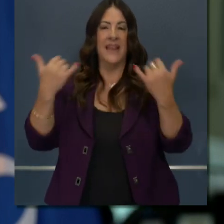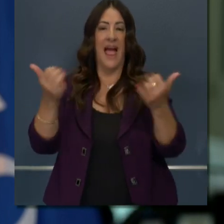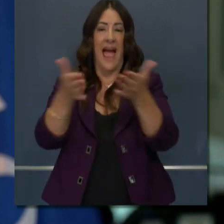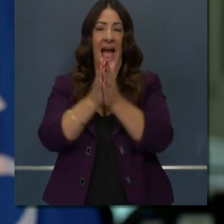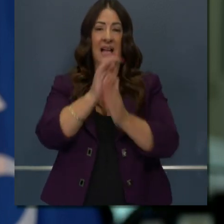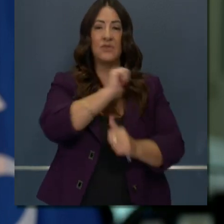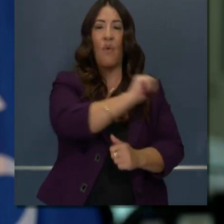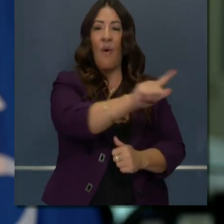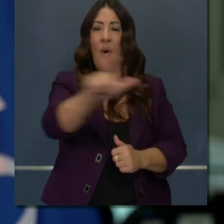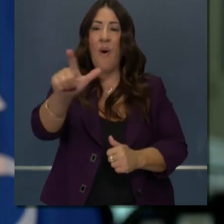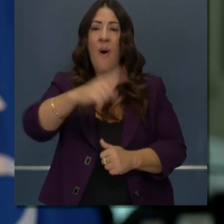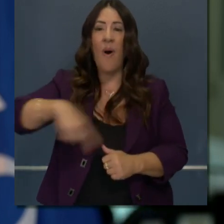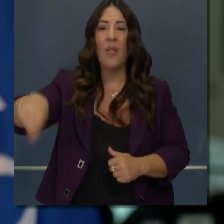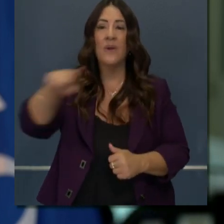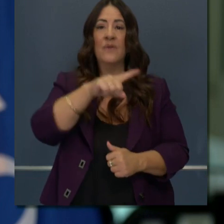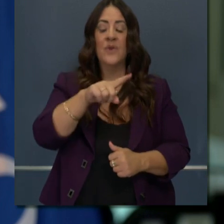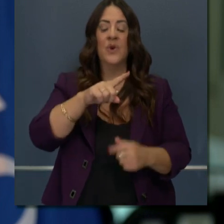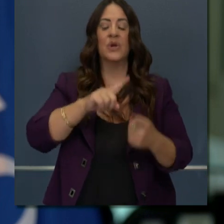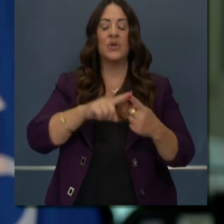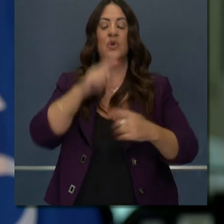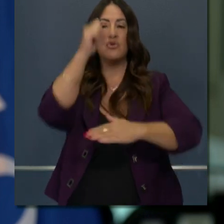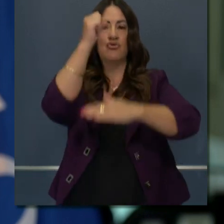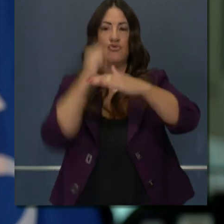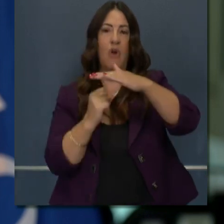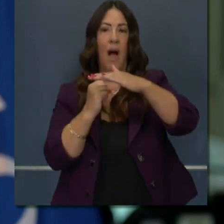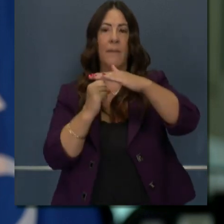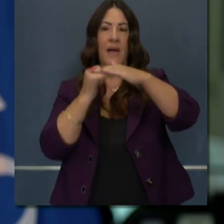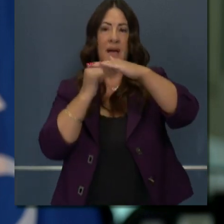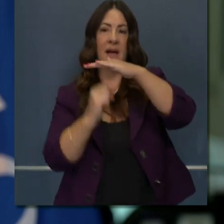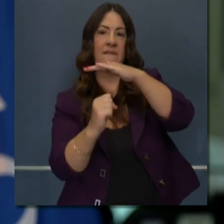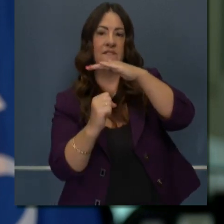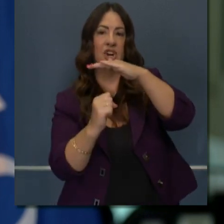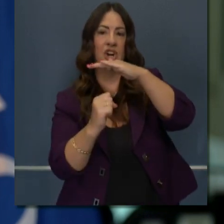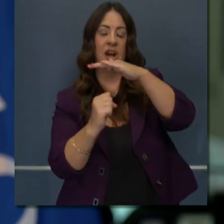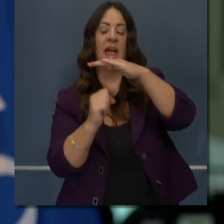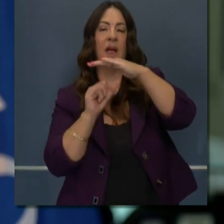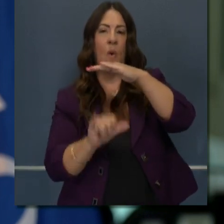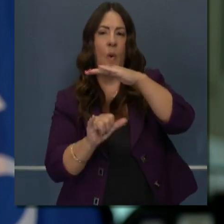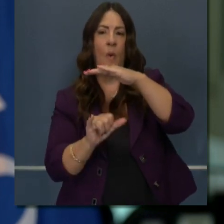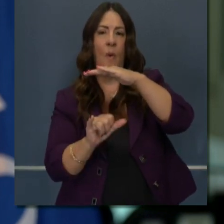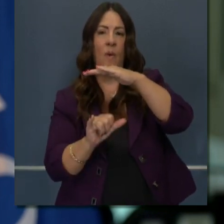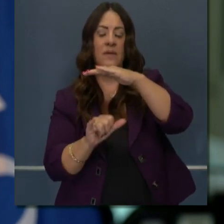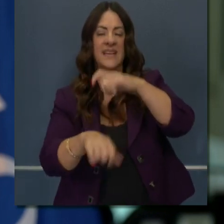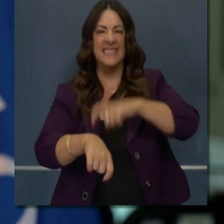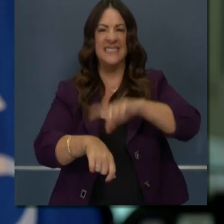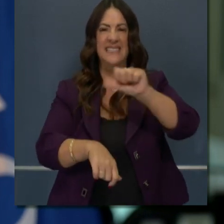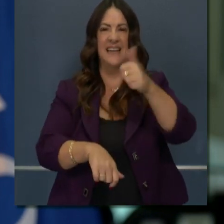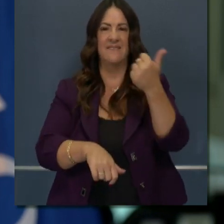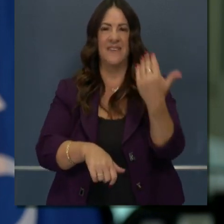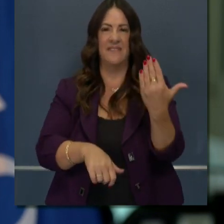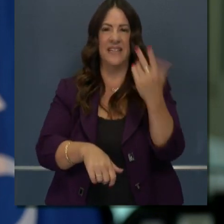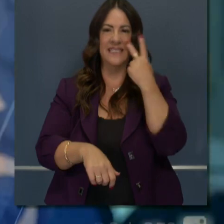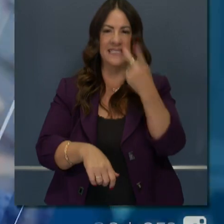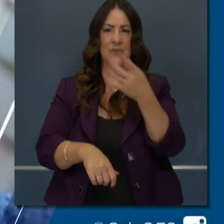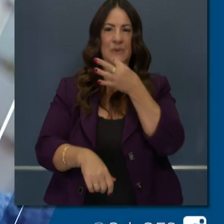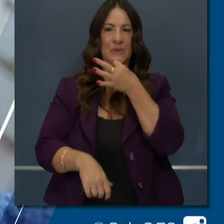who are watching and listening to drop, cover, and hold on at 10:15, and we'll see you in a few minutes.